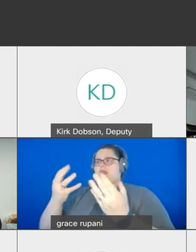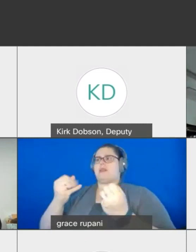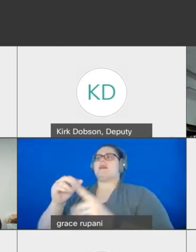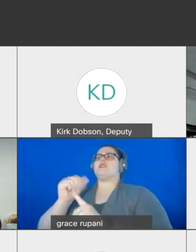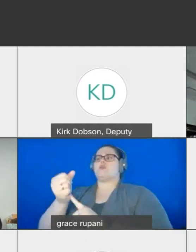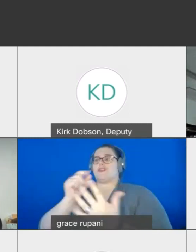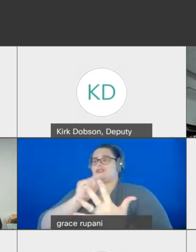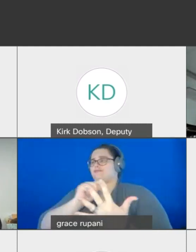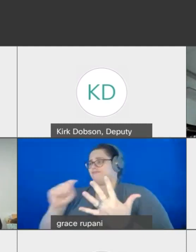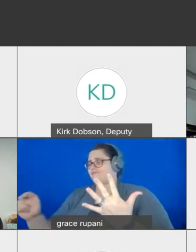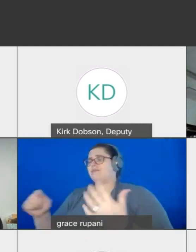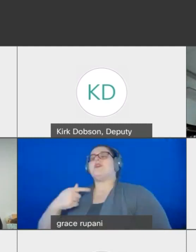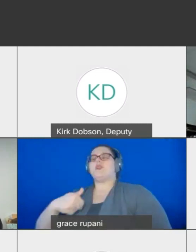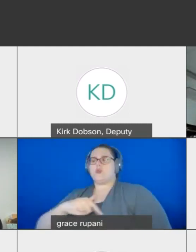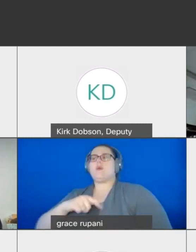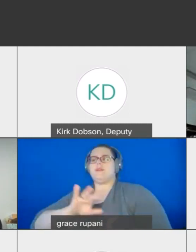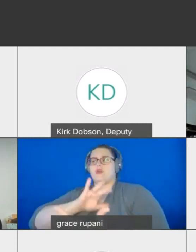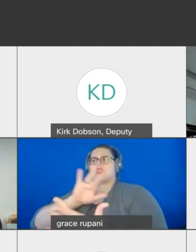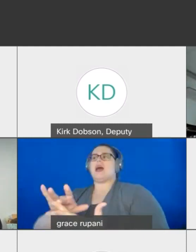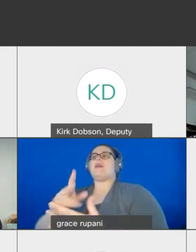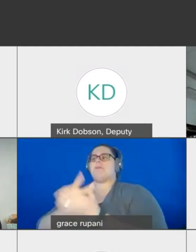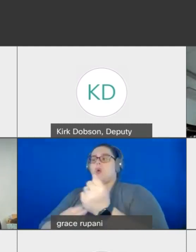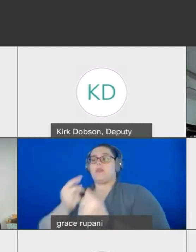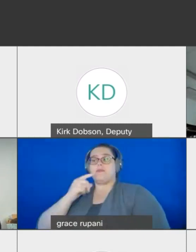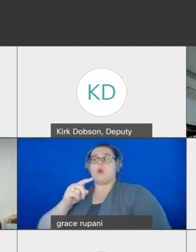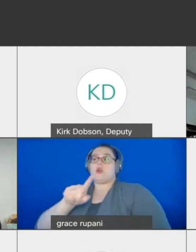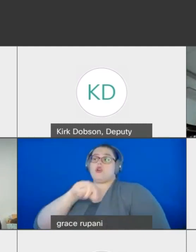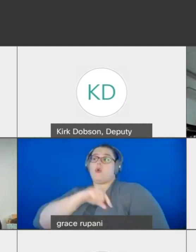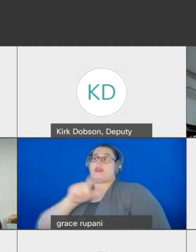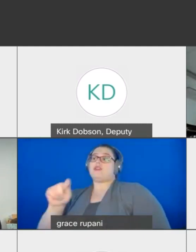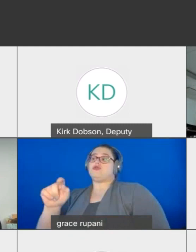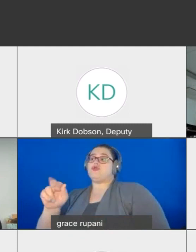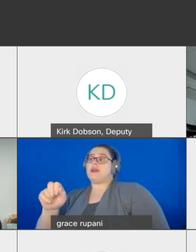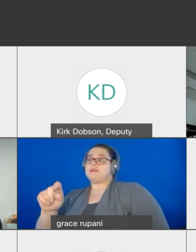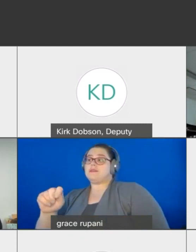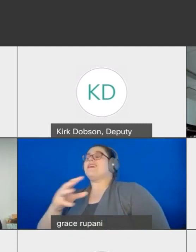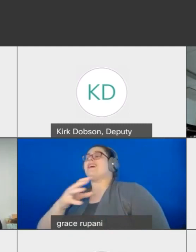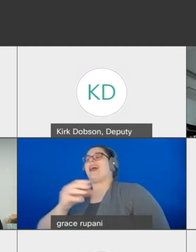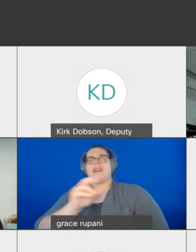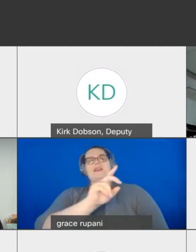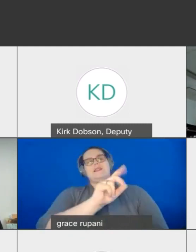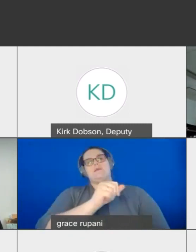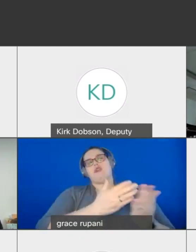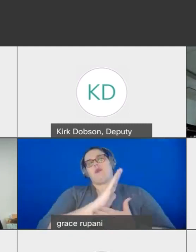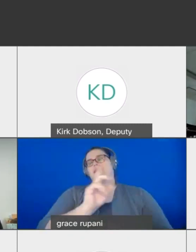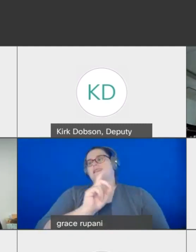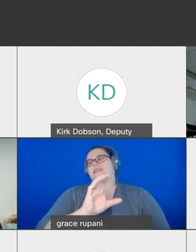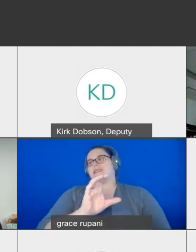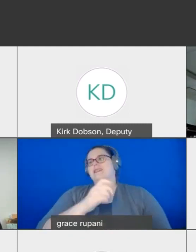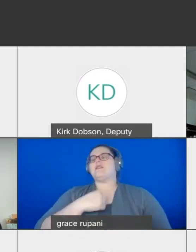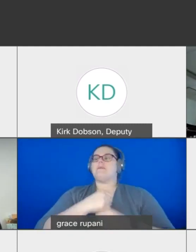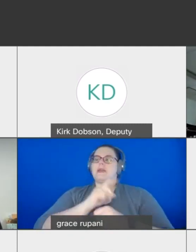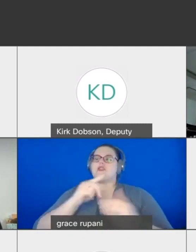out to both Quality Trust and Disability Rights DC to make sure that there are advocates in place to